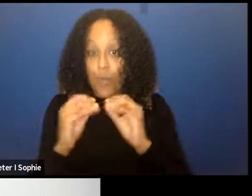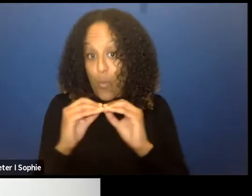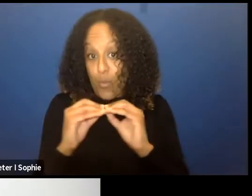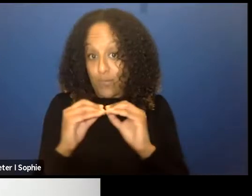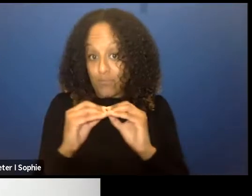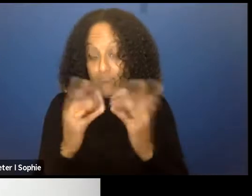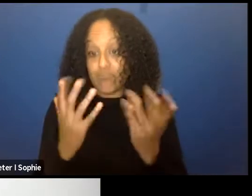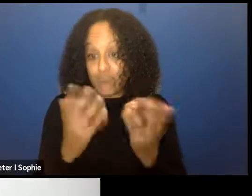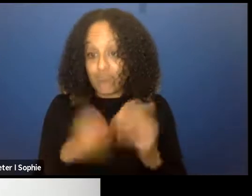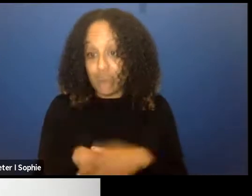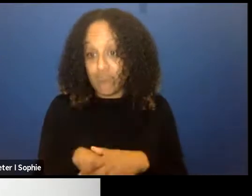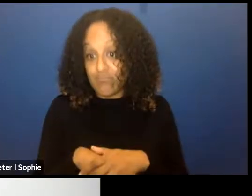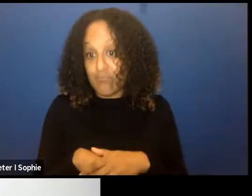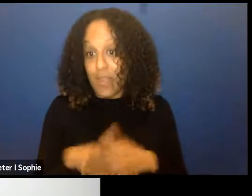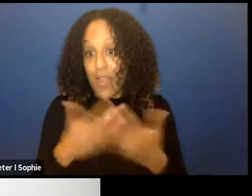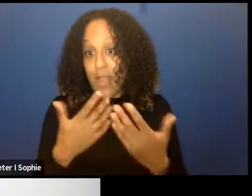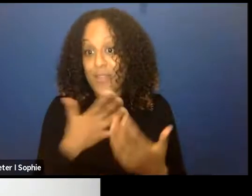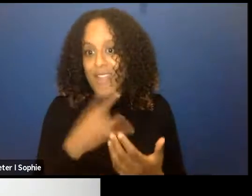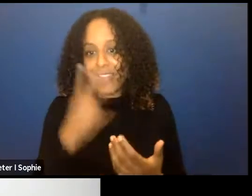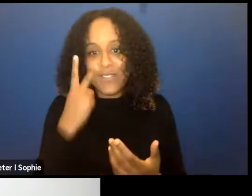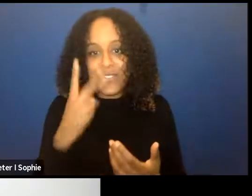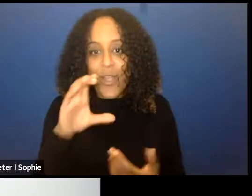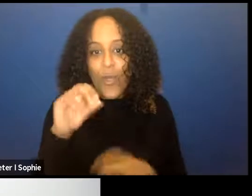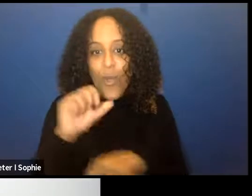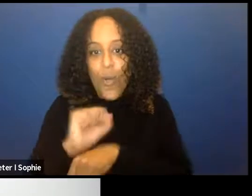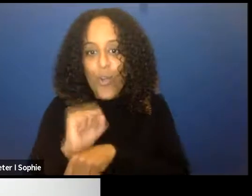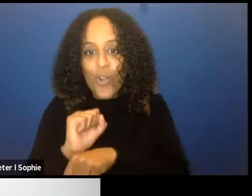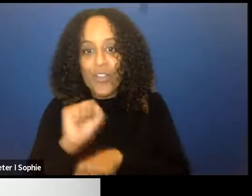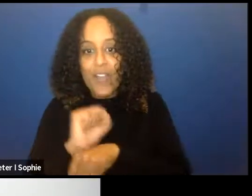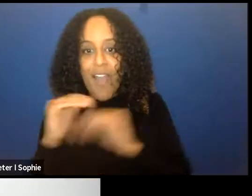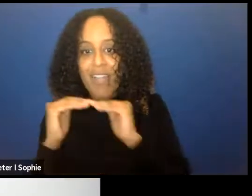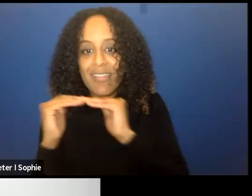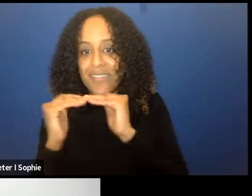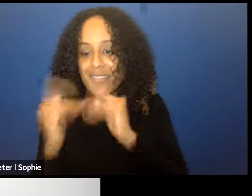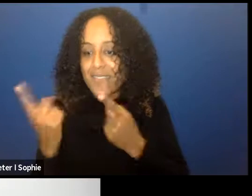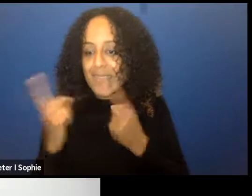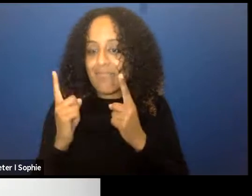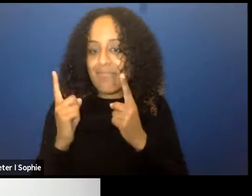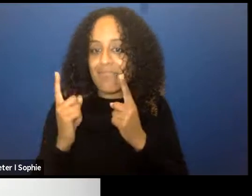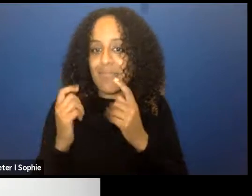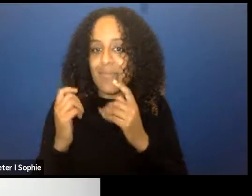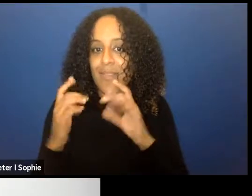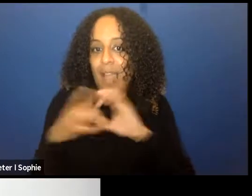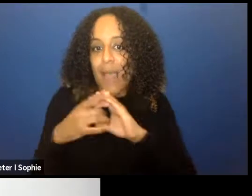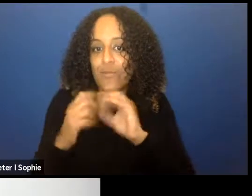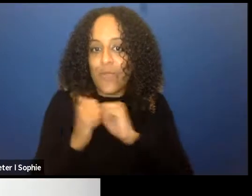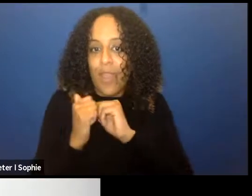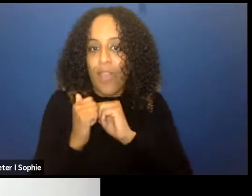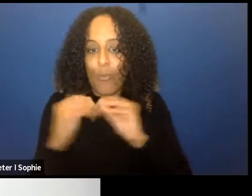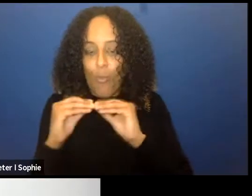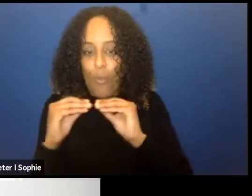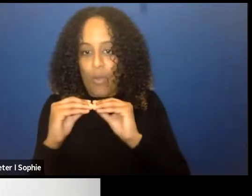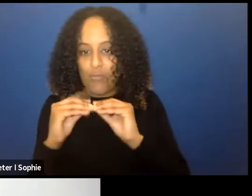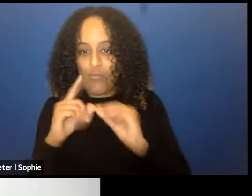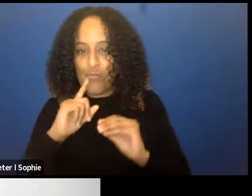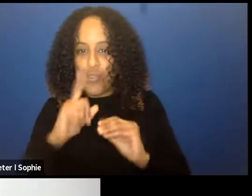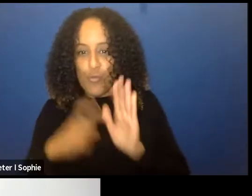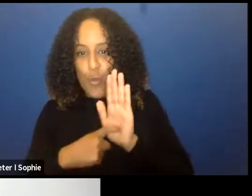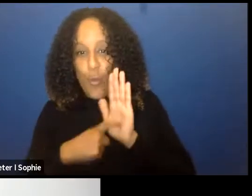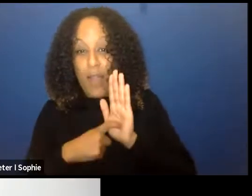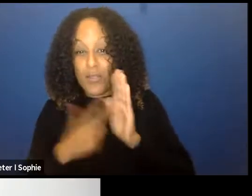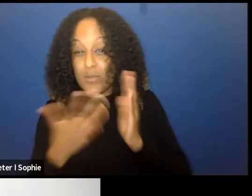I'd like to see coworkers and colleagues come together more. And I think it really requires